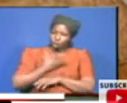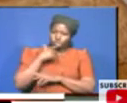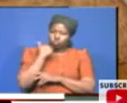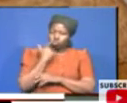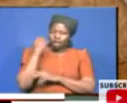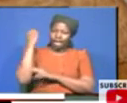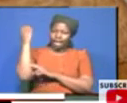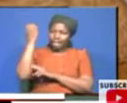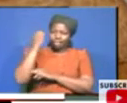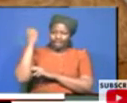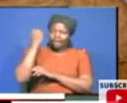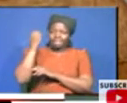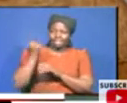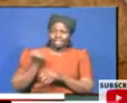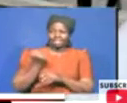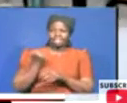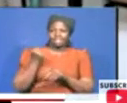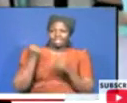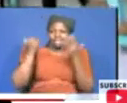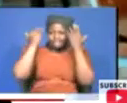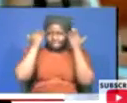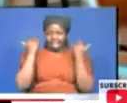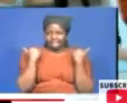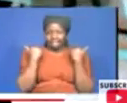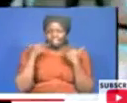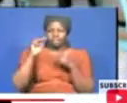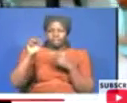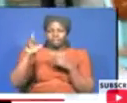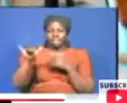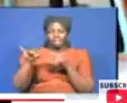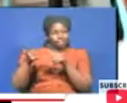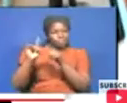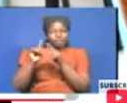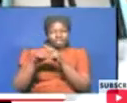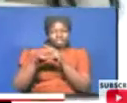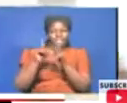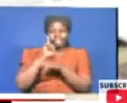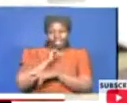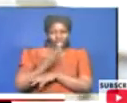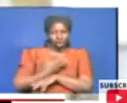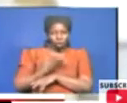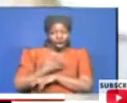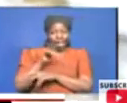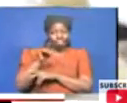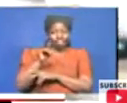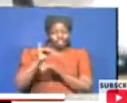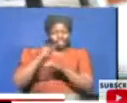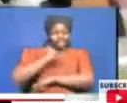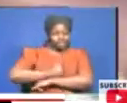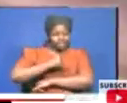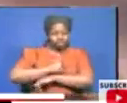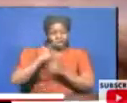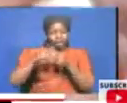Evangelizing Sisters of Mary. Yeah. Yeah, they are the one who started. Yeah. And they own them. Yeah. But we follow each and